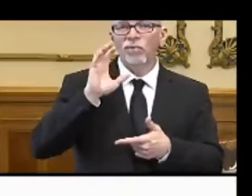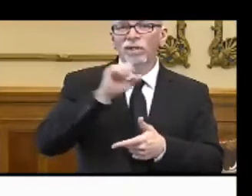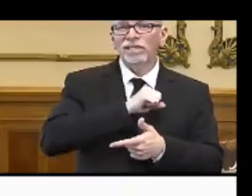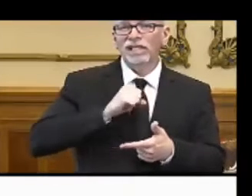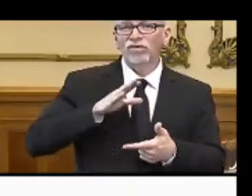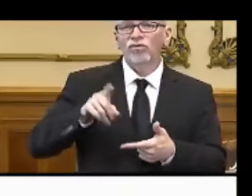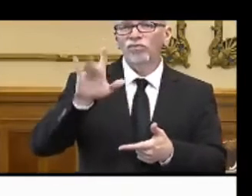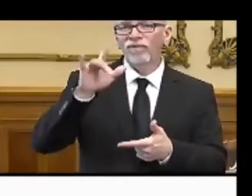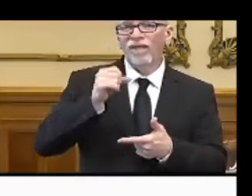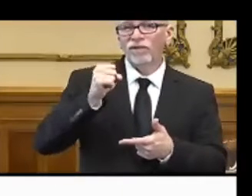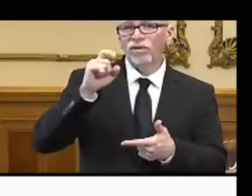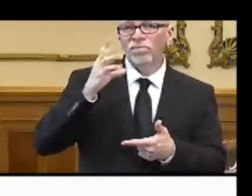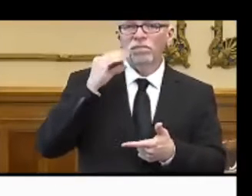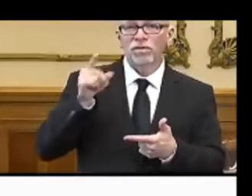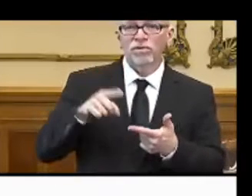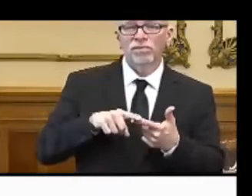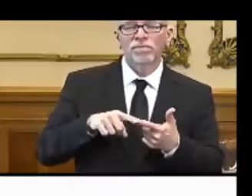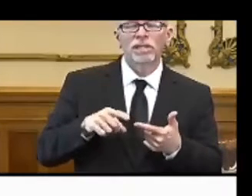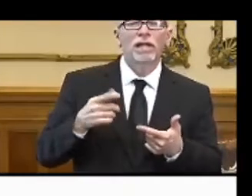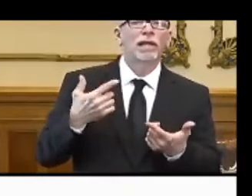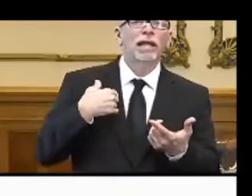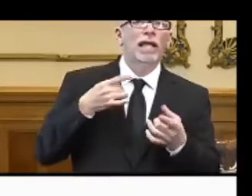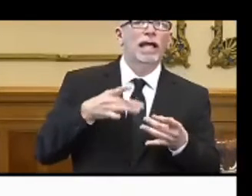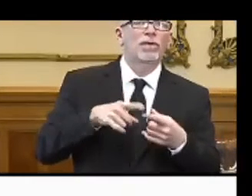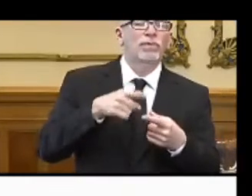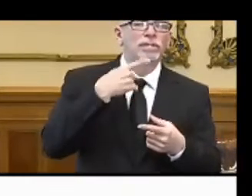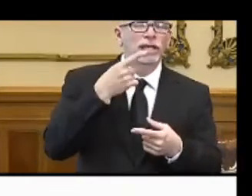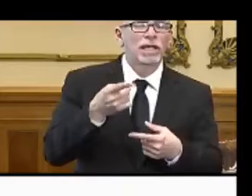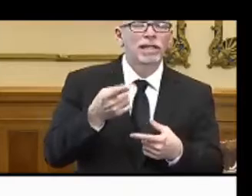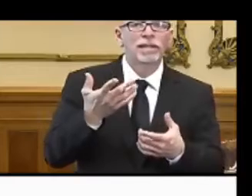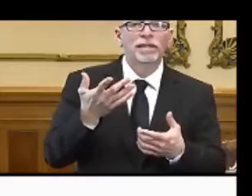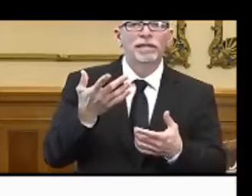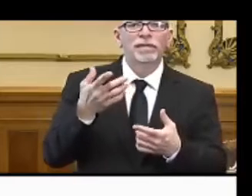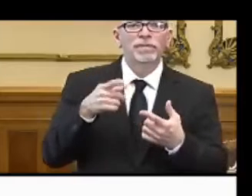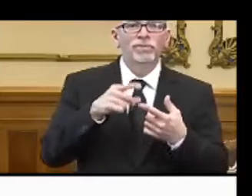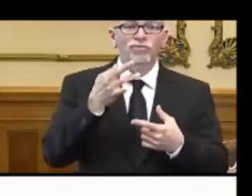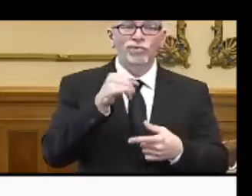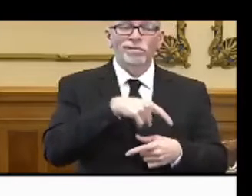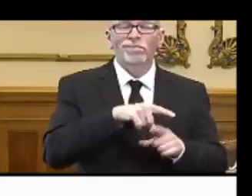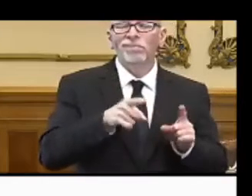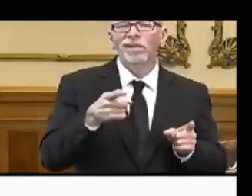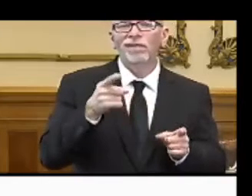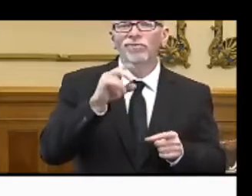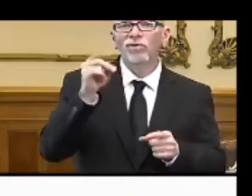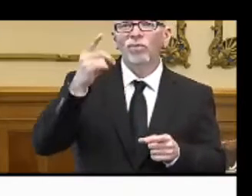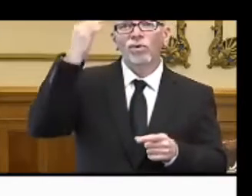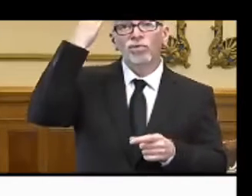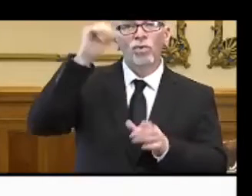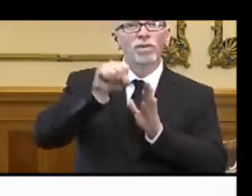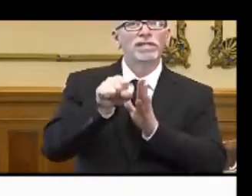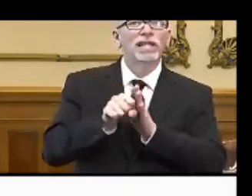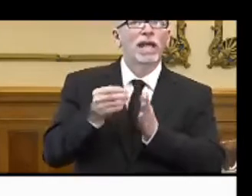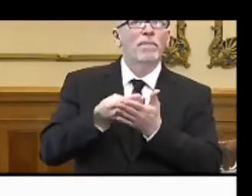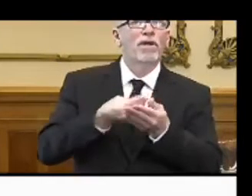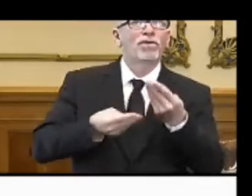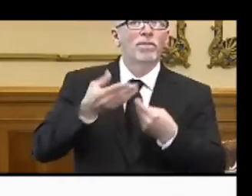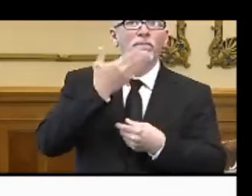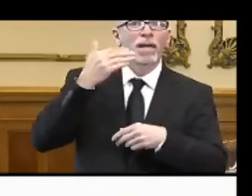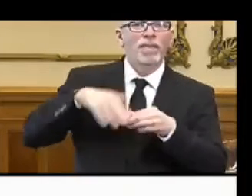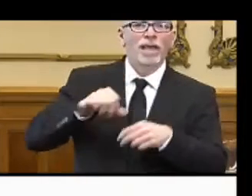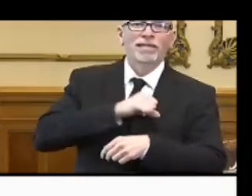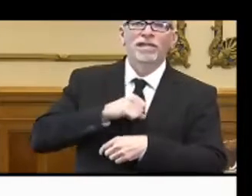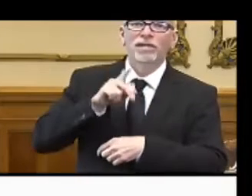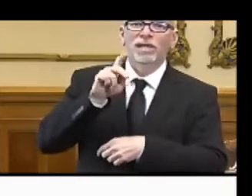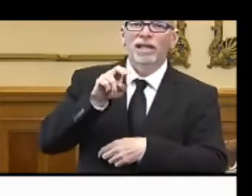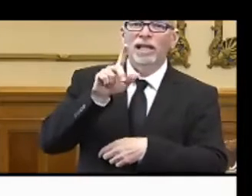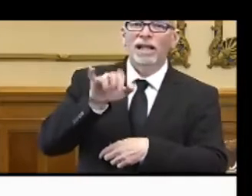years experience. I hesitate to say this too close to Chris, but I was once told that nobody knows the state budget like Senator Luke Kenley, so we're